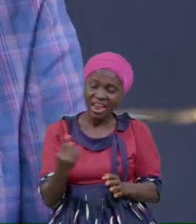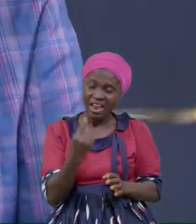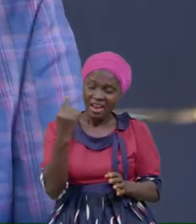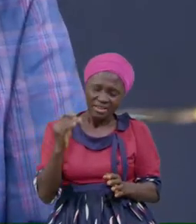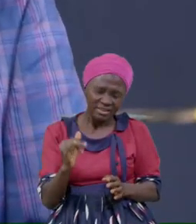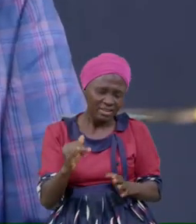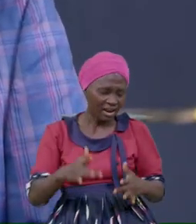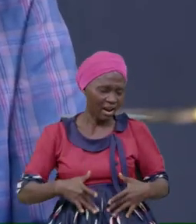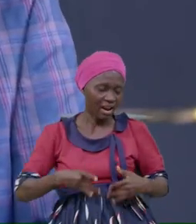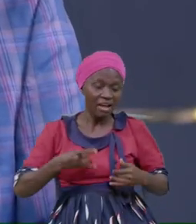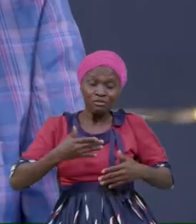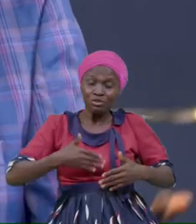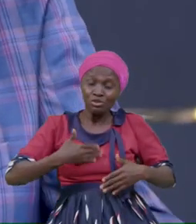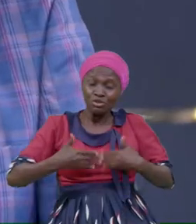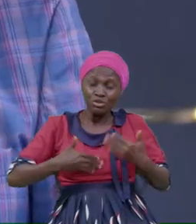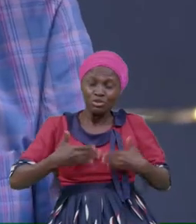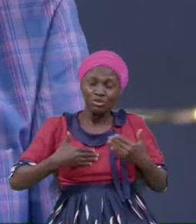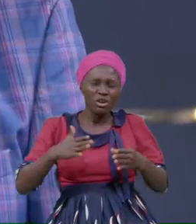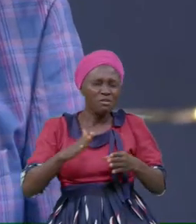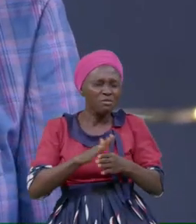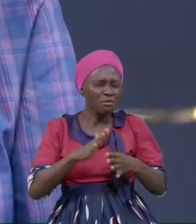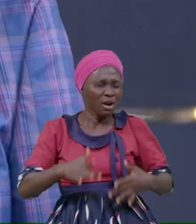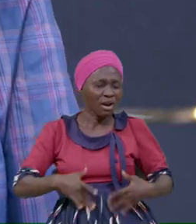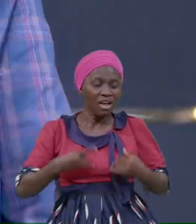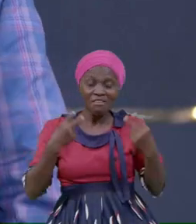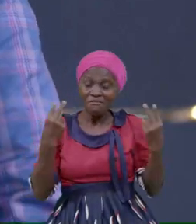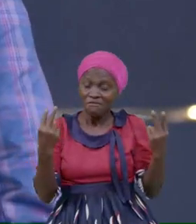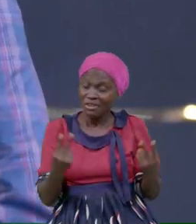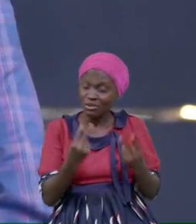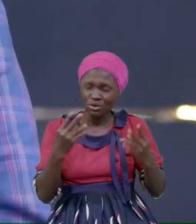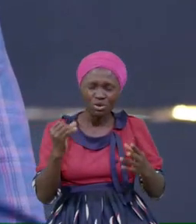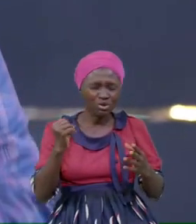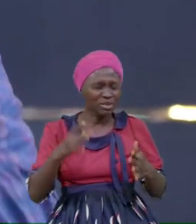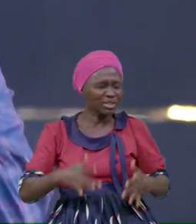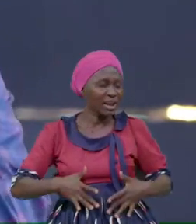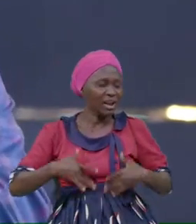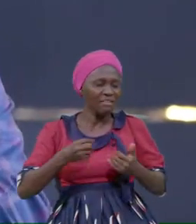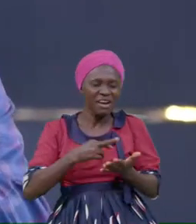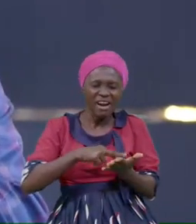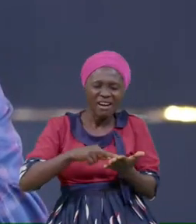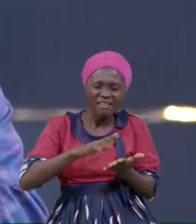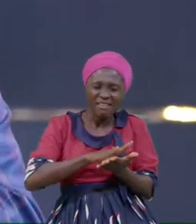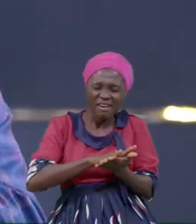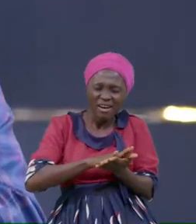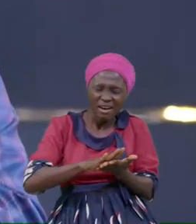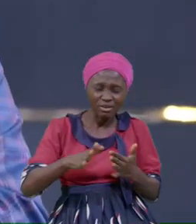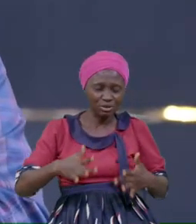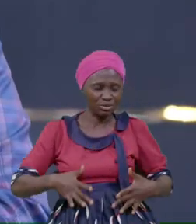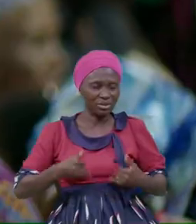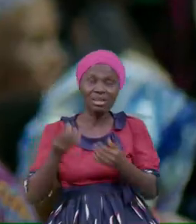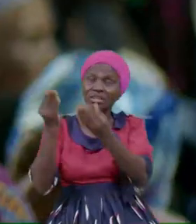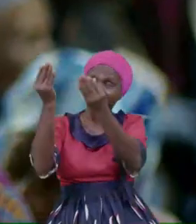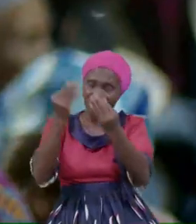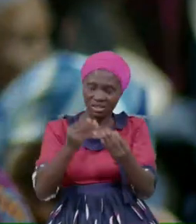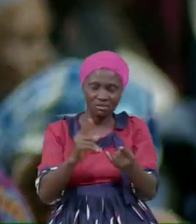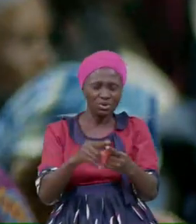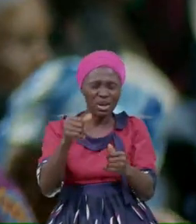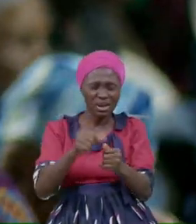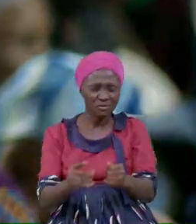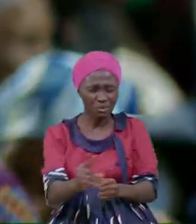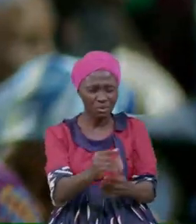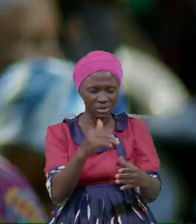joyful life, victorious life, righteous life, grant unto everyone.